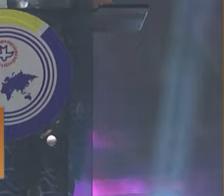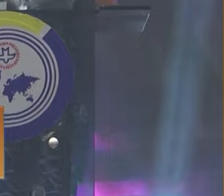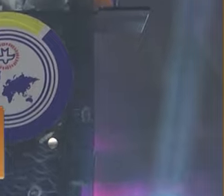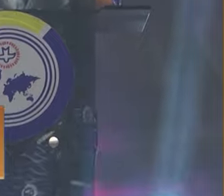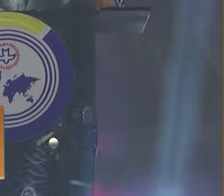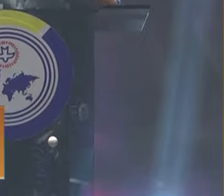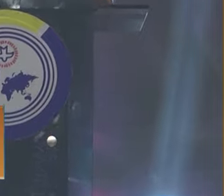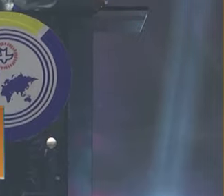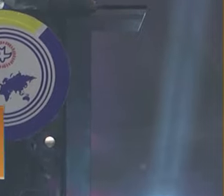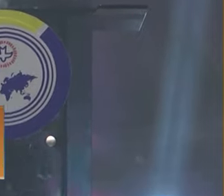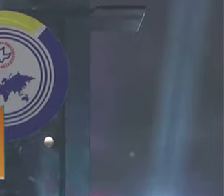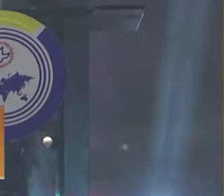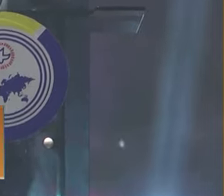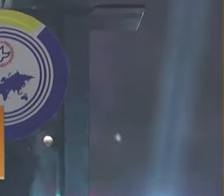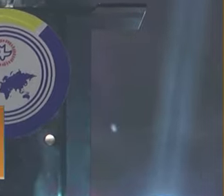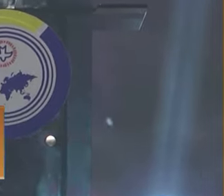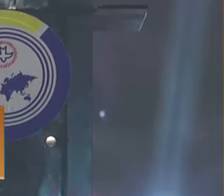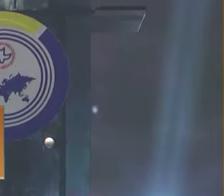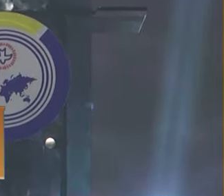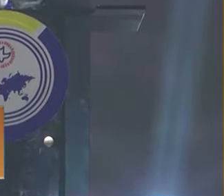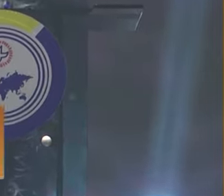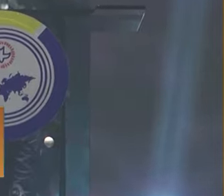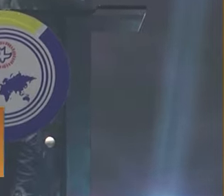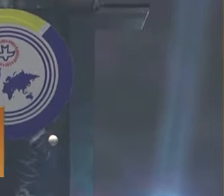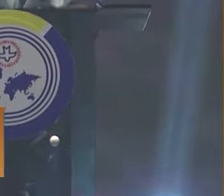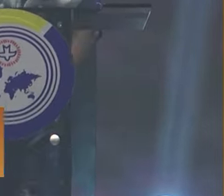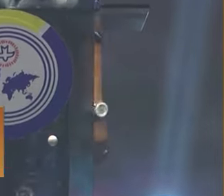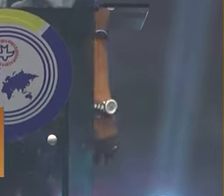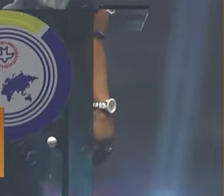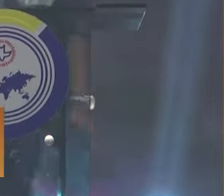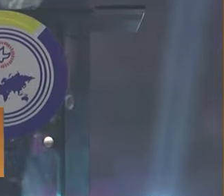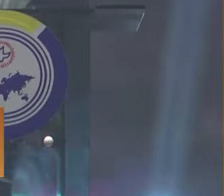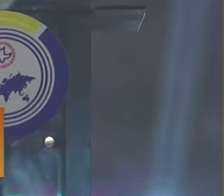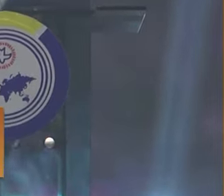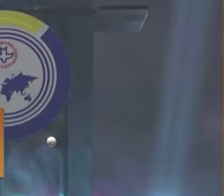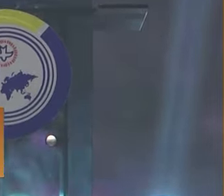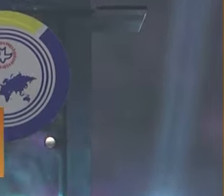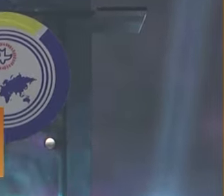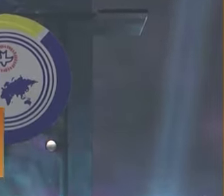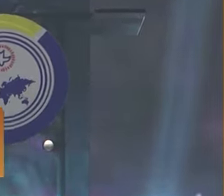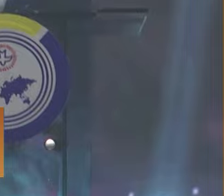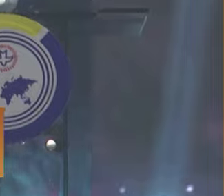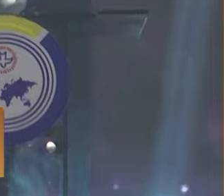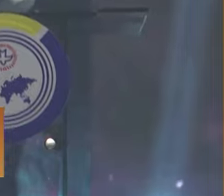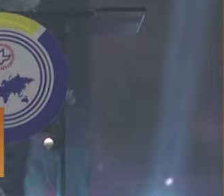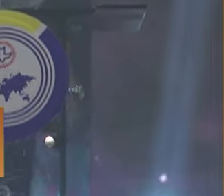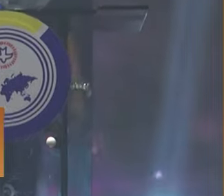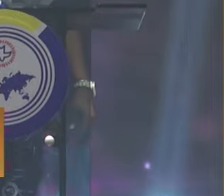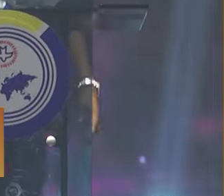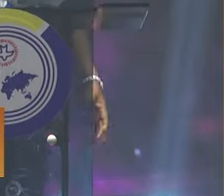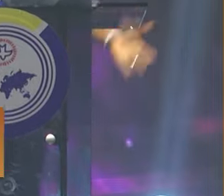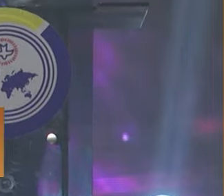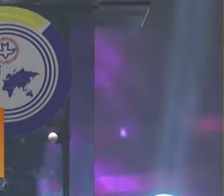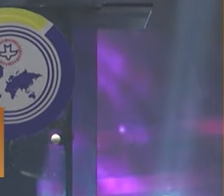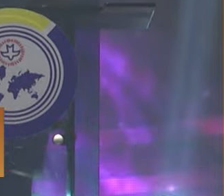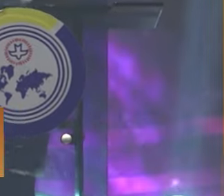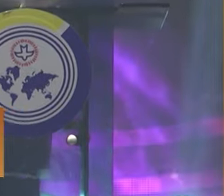we have brought Jesus to you, and so run to this place, wherever you are